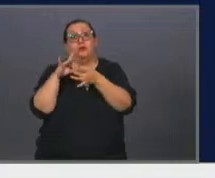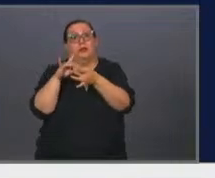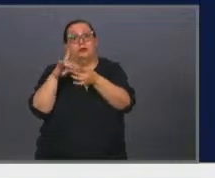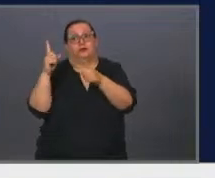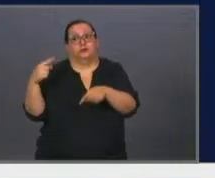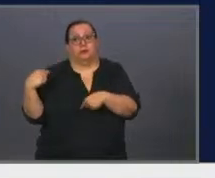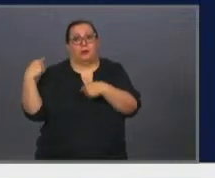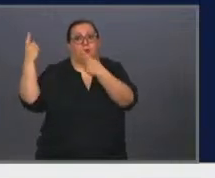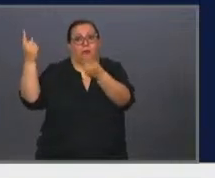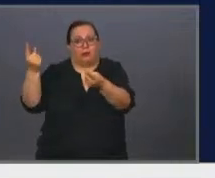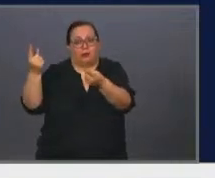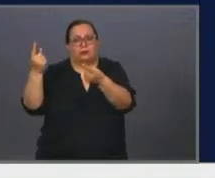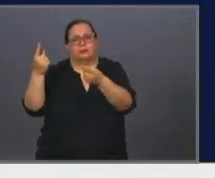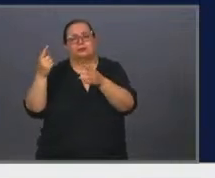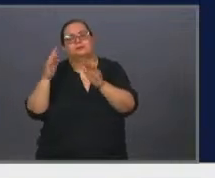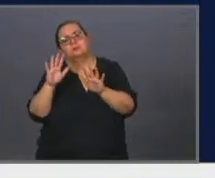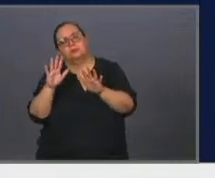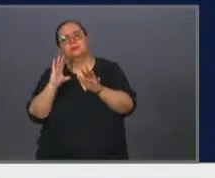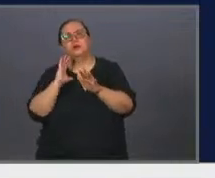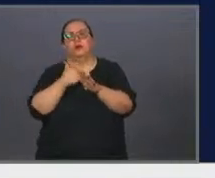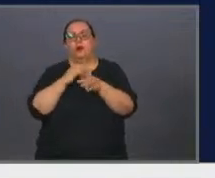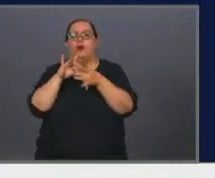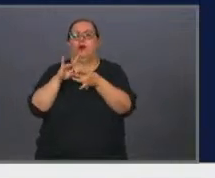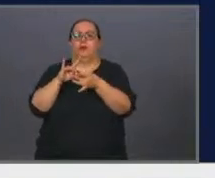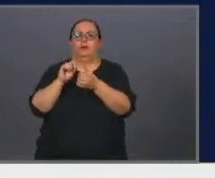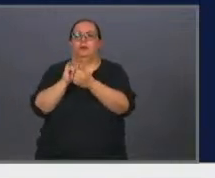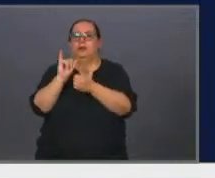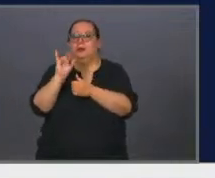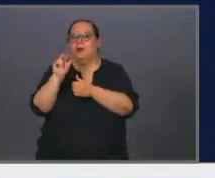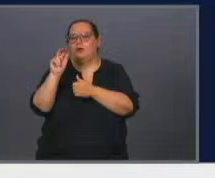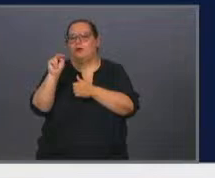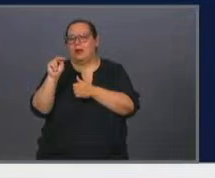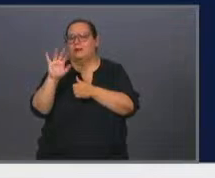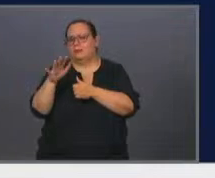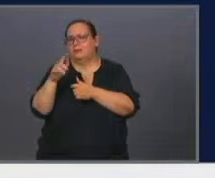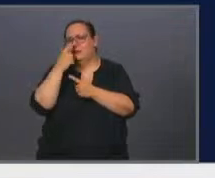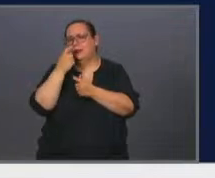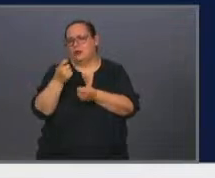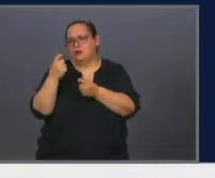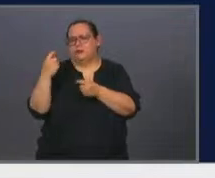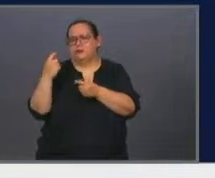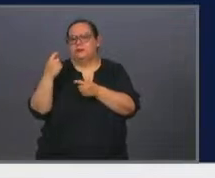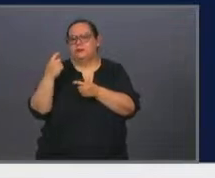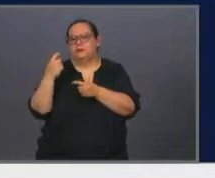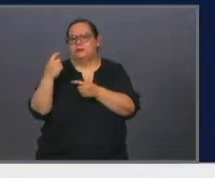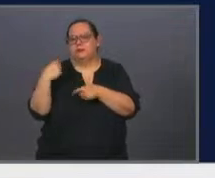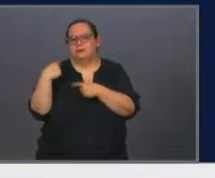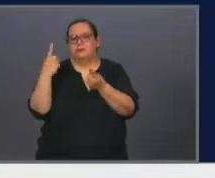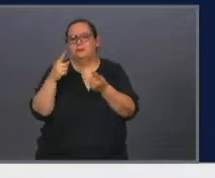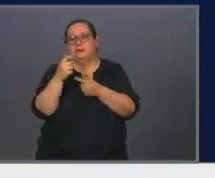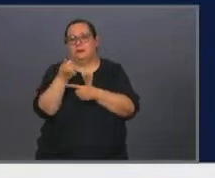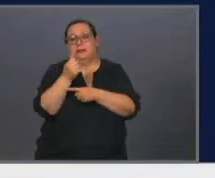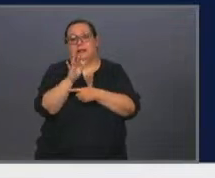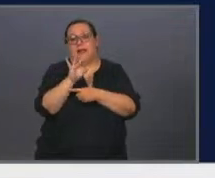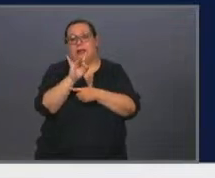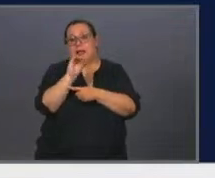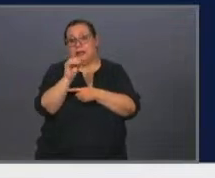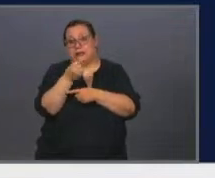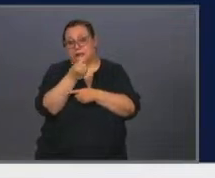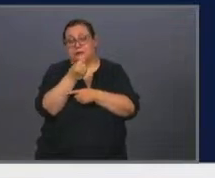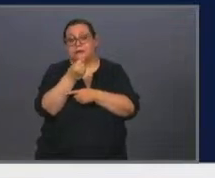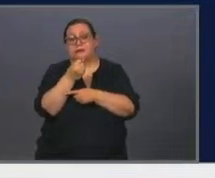and our relations with Iran have been really kind of interesting. In the 1980s, I think